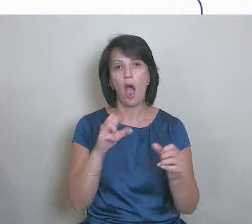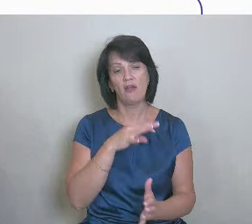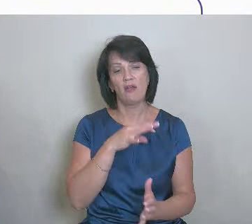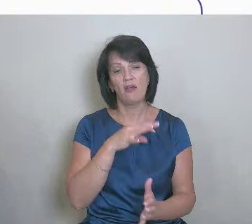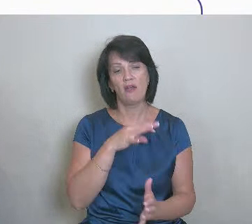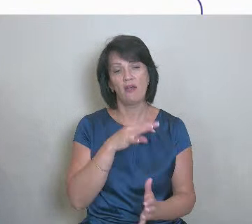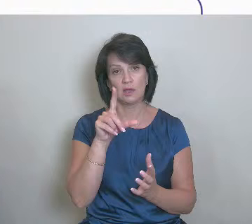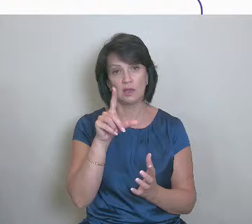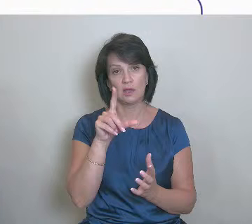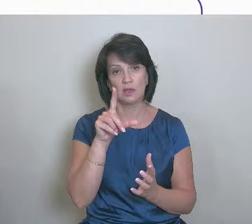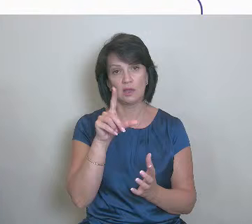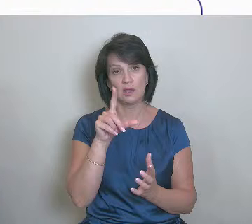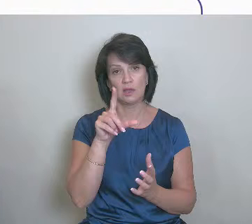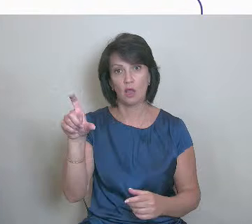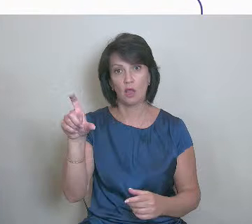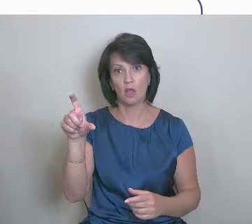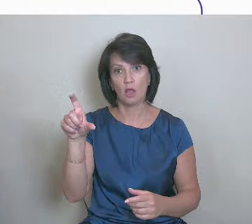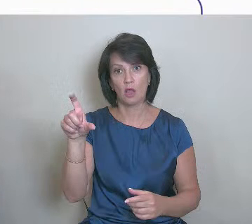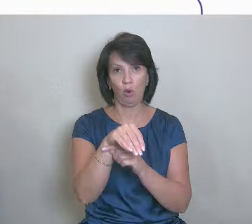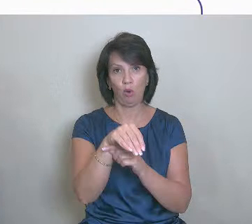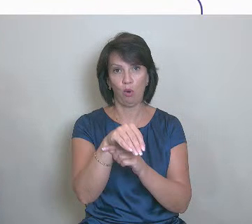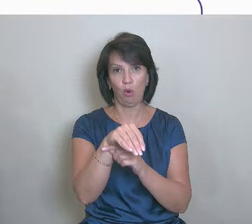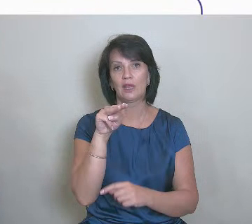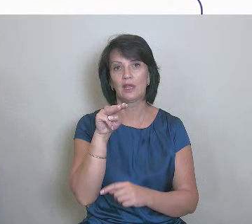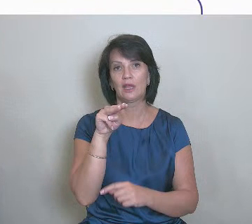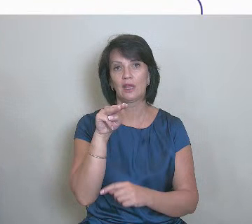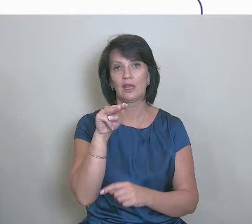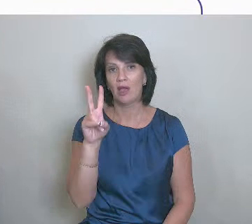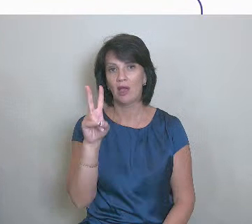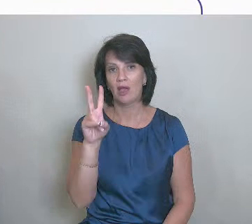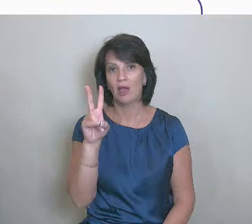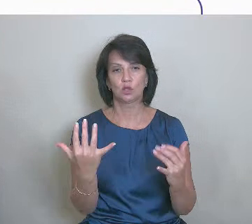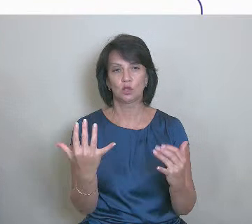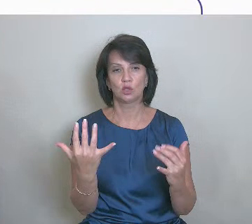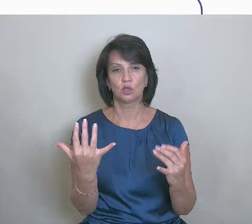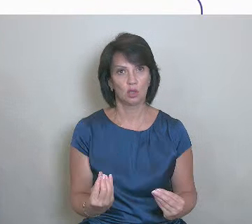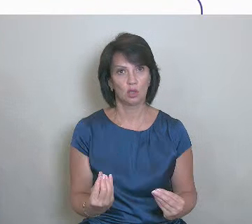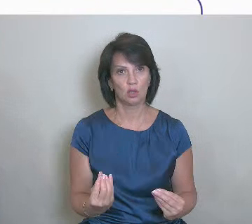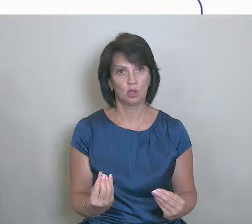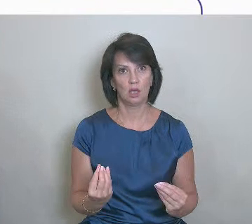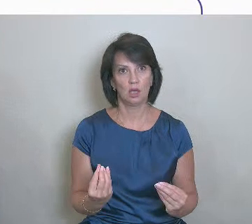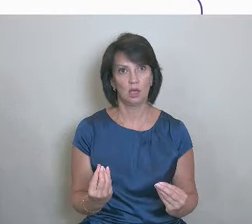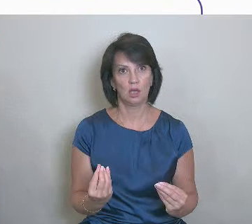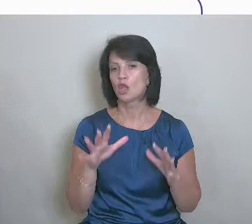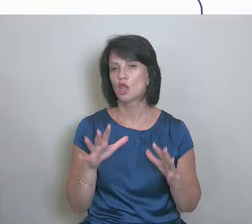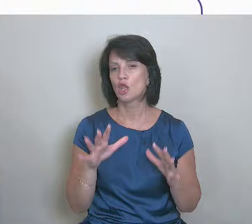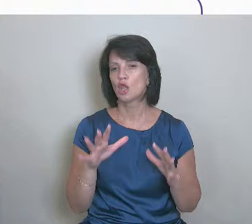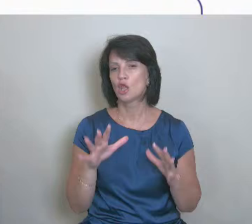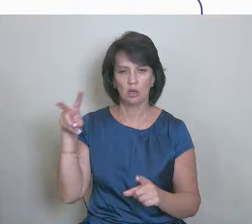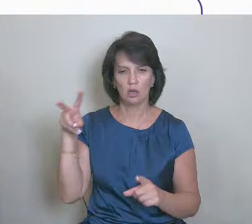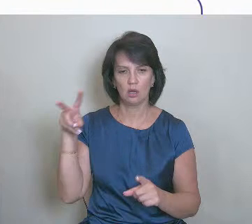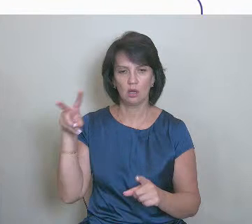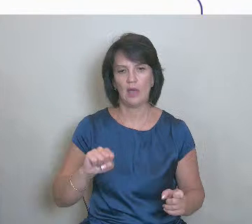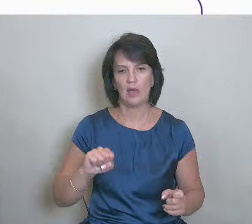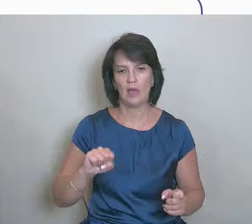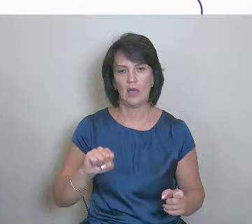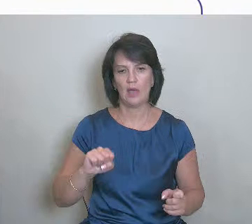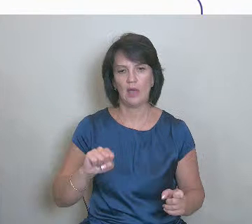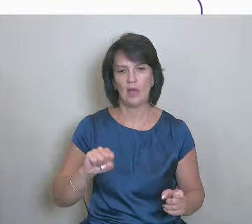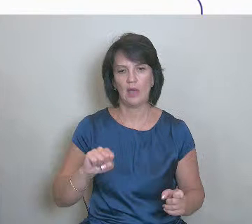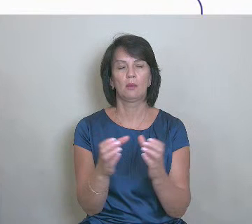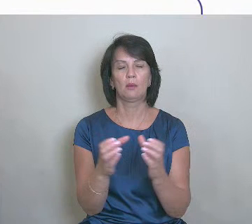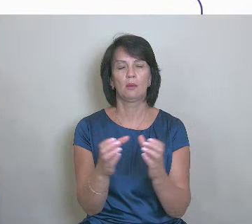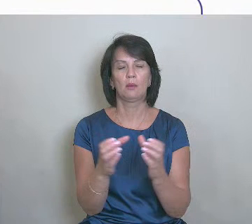commissions, but the responsibility for the human resources in these commissions is with the political parties at